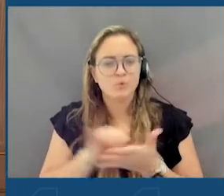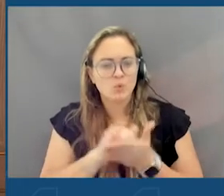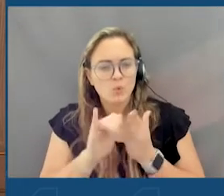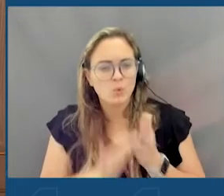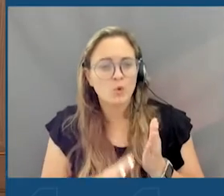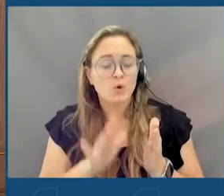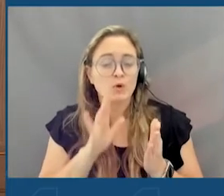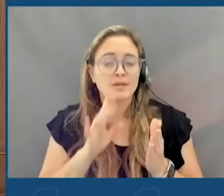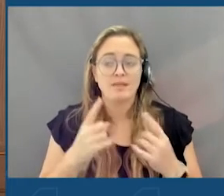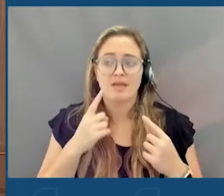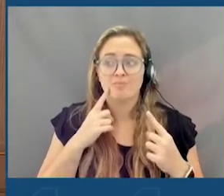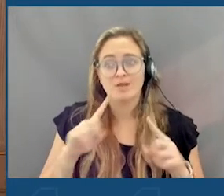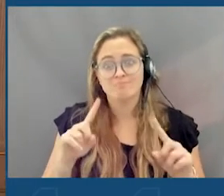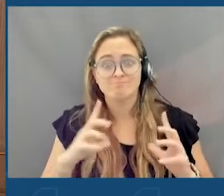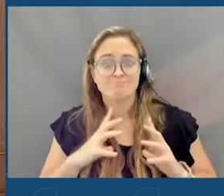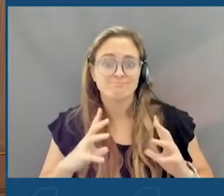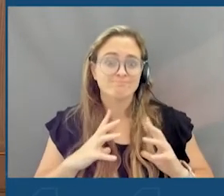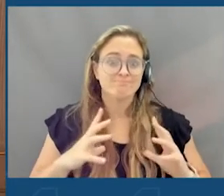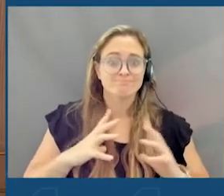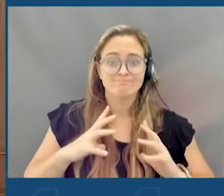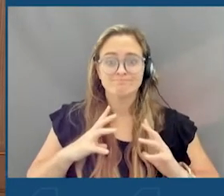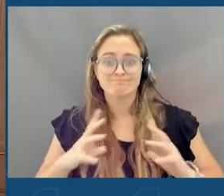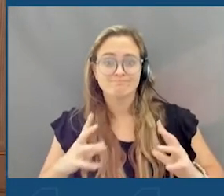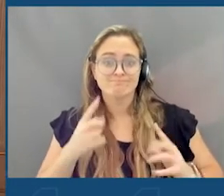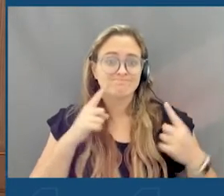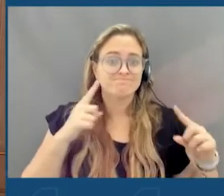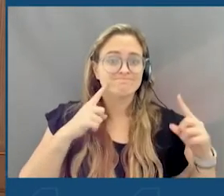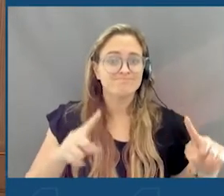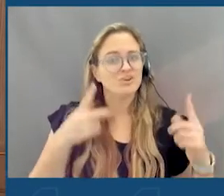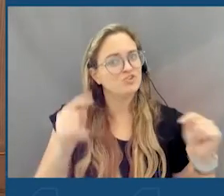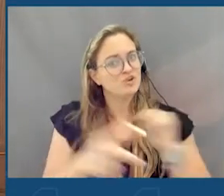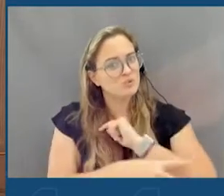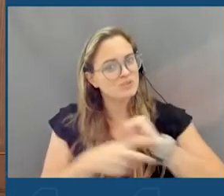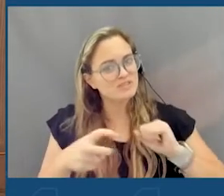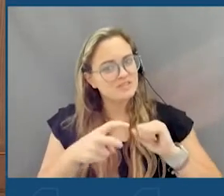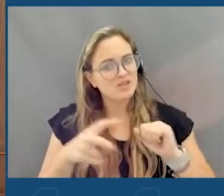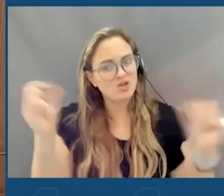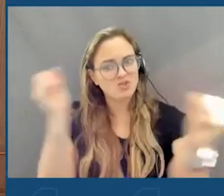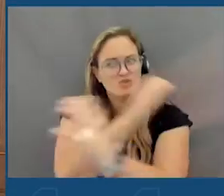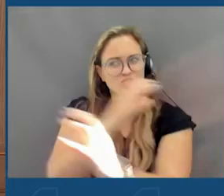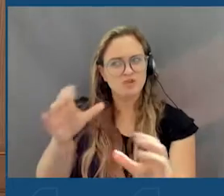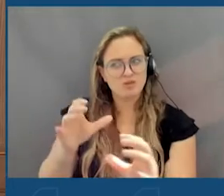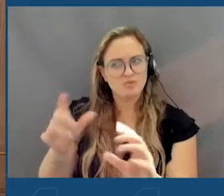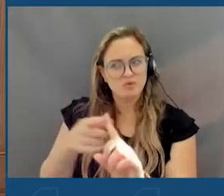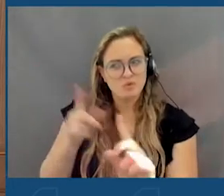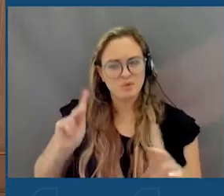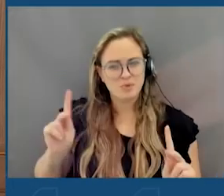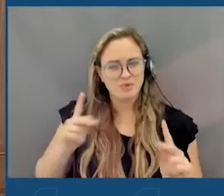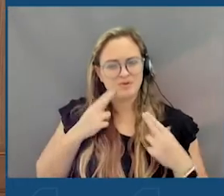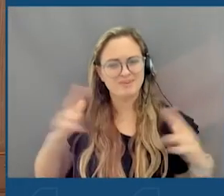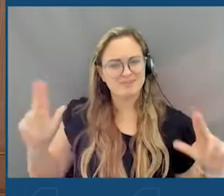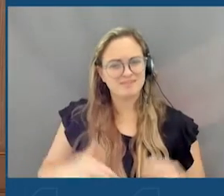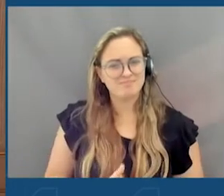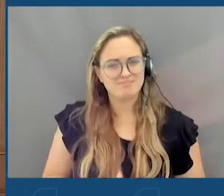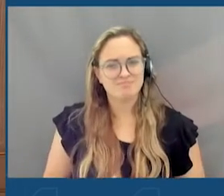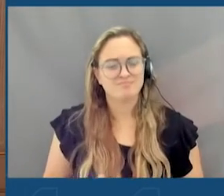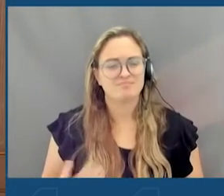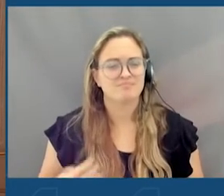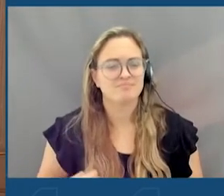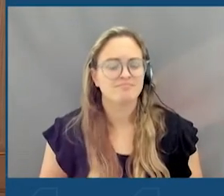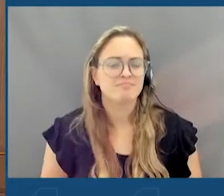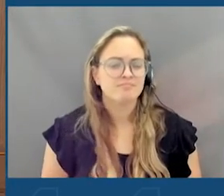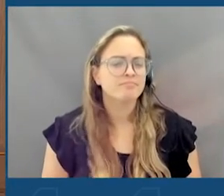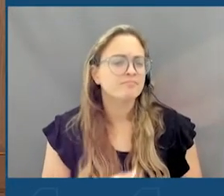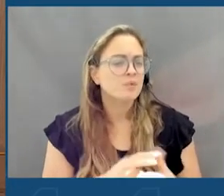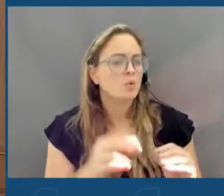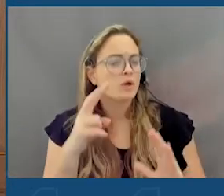away with a lot. They are trying to steal that dream from innocent people. There's a story I read in the New